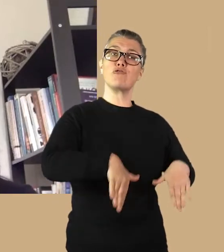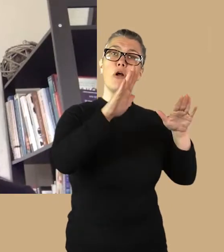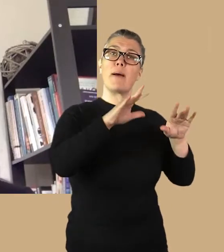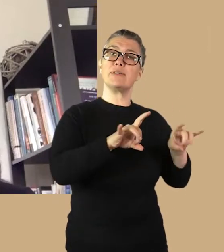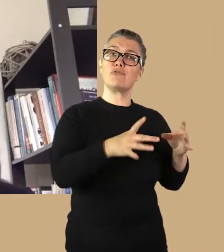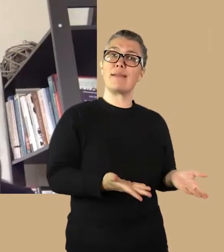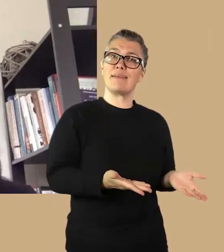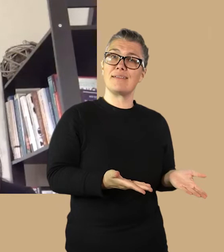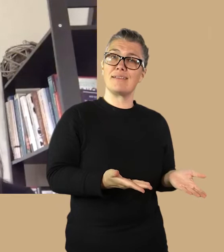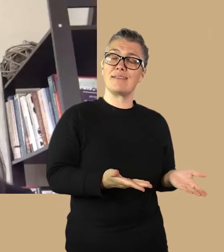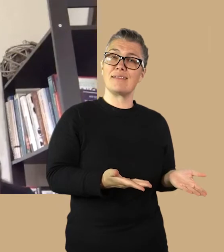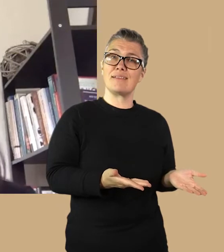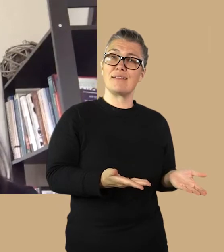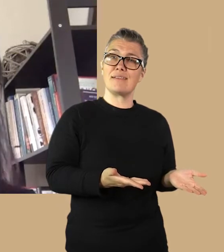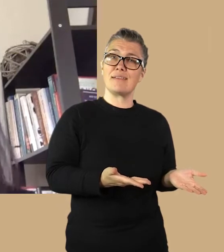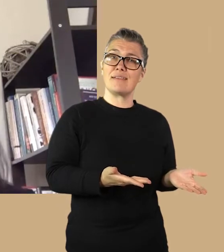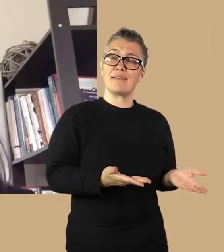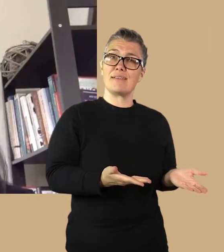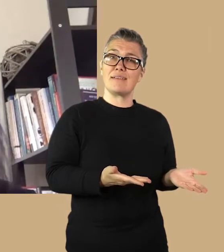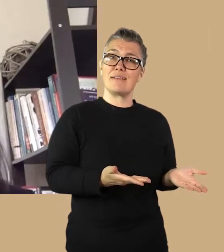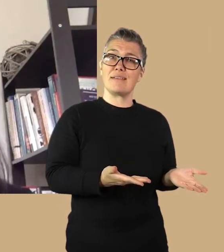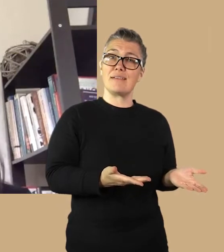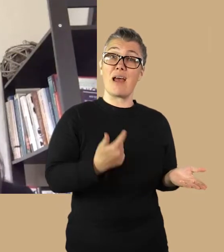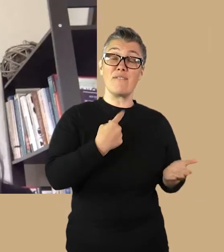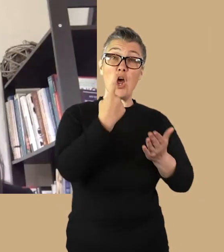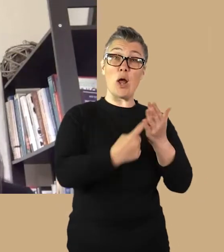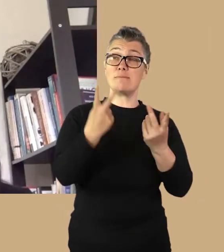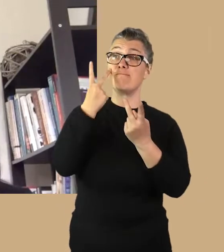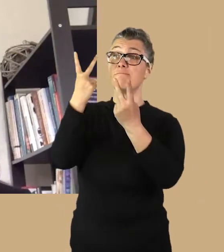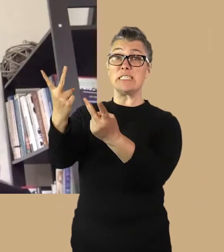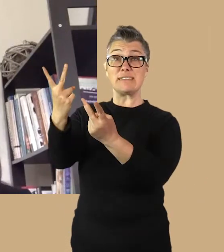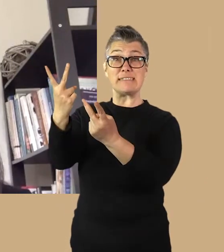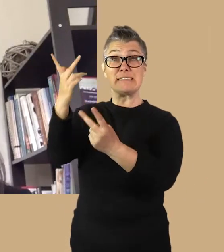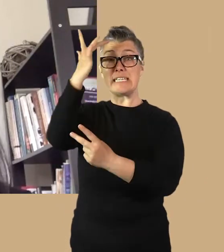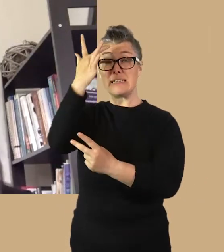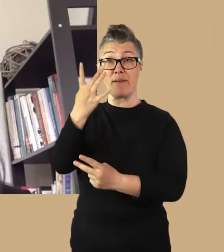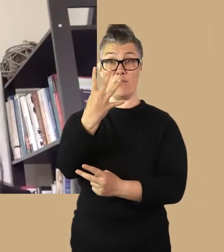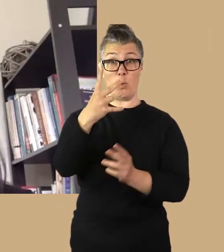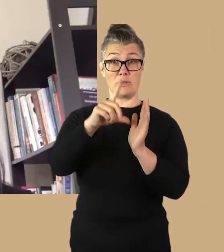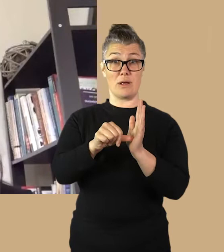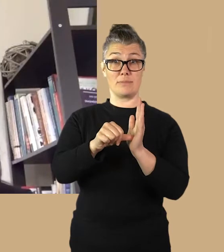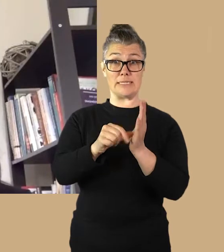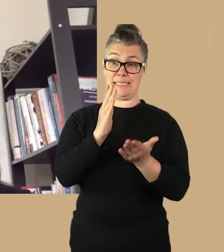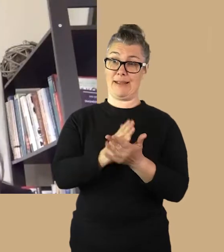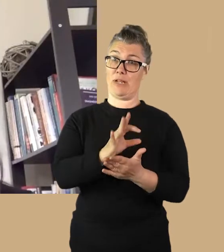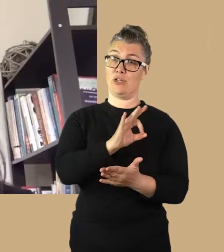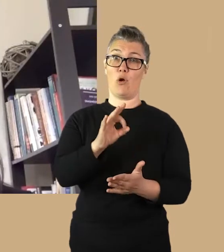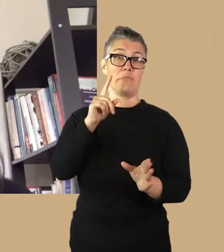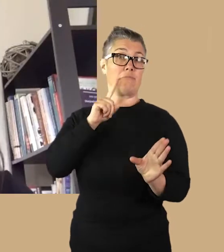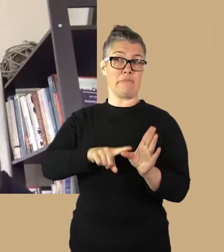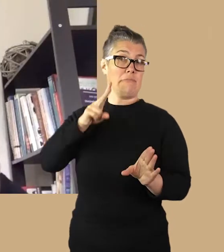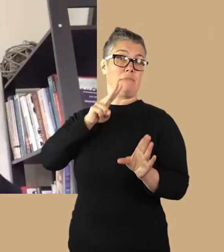up here. So, and I've barely, I managed to go back like 4 times, and definitely not in the past 2 years,